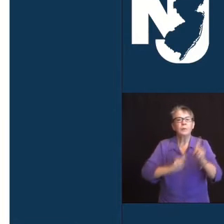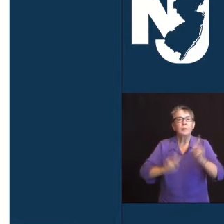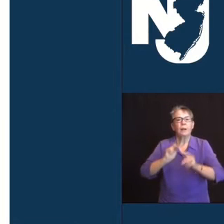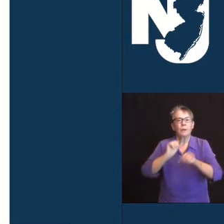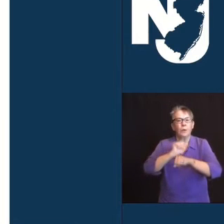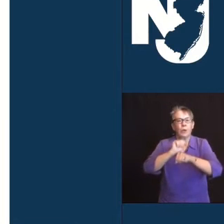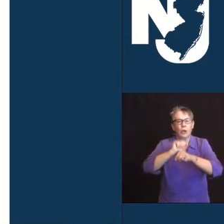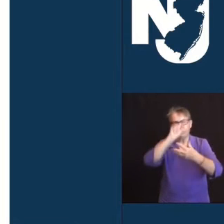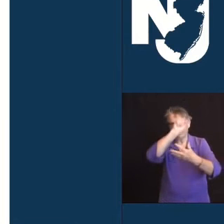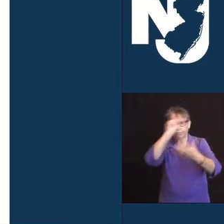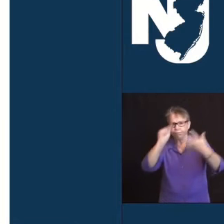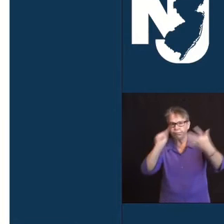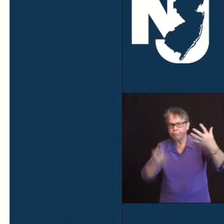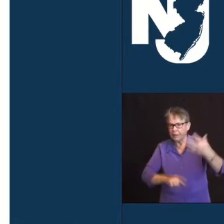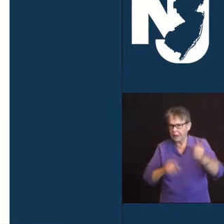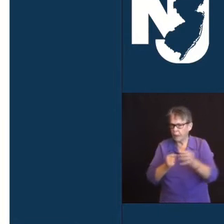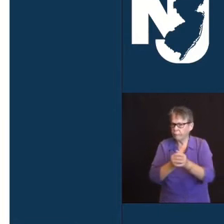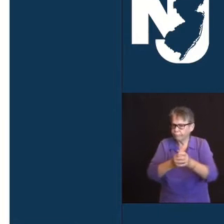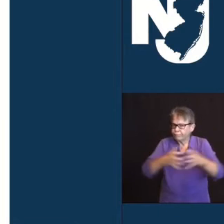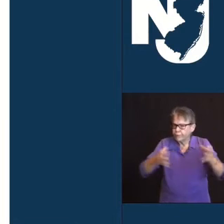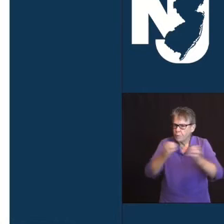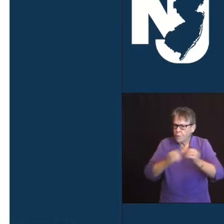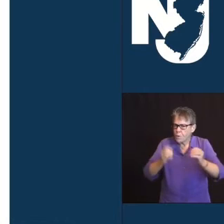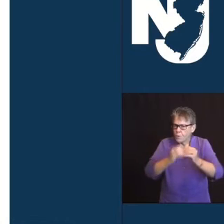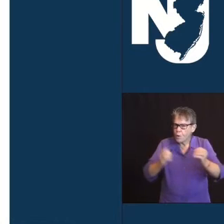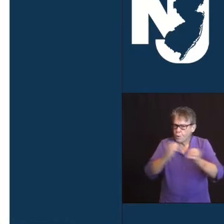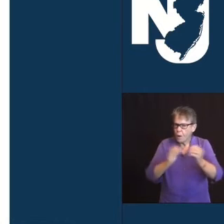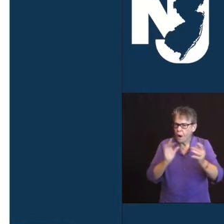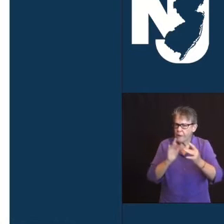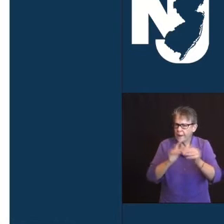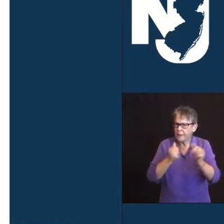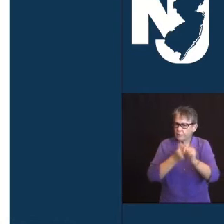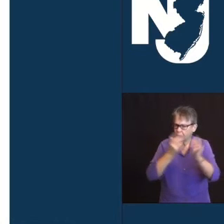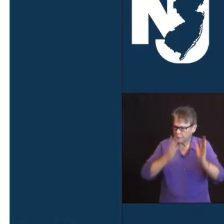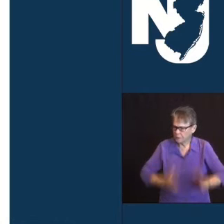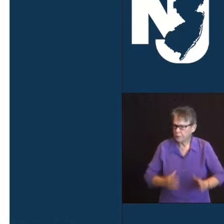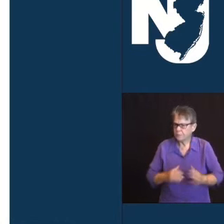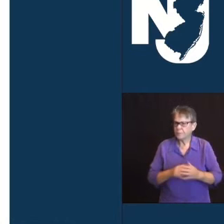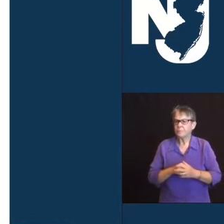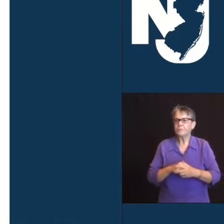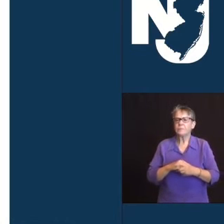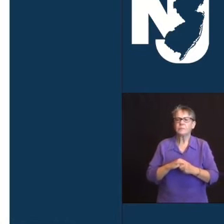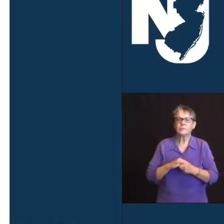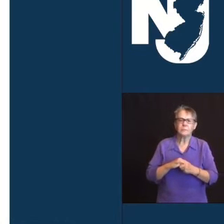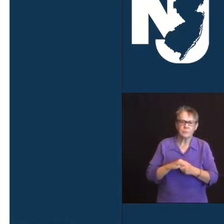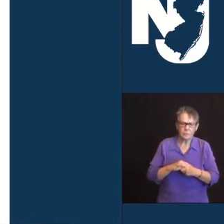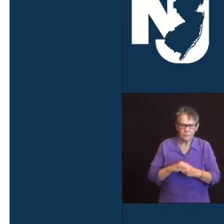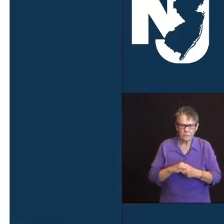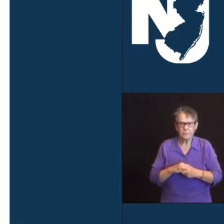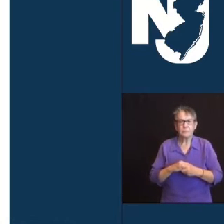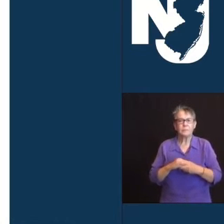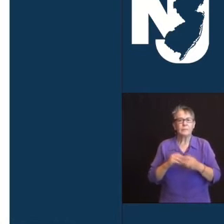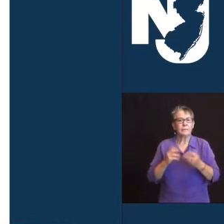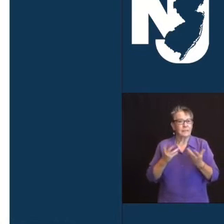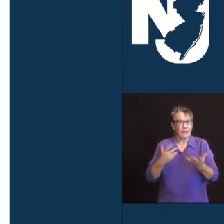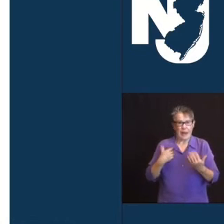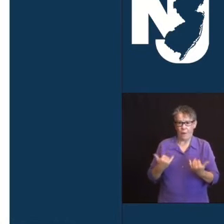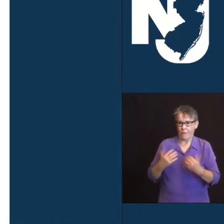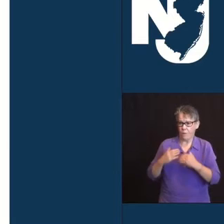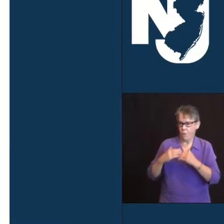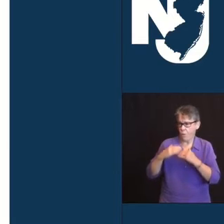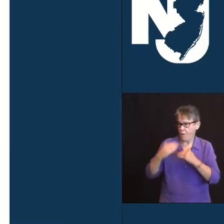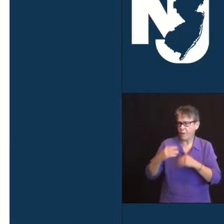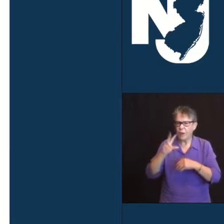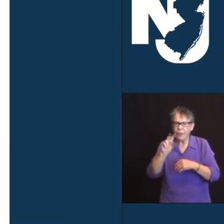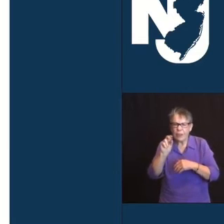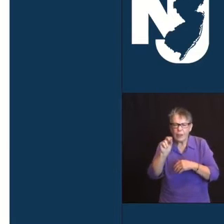have on the ground more than 30 contact tracers for every 100,000 residents statewide, and that all but